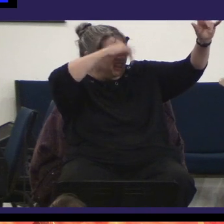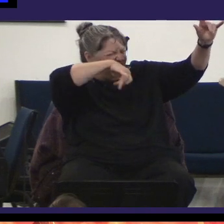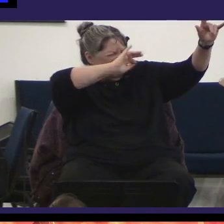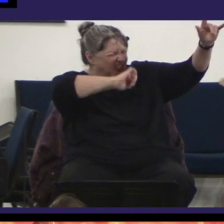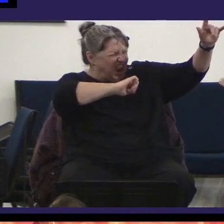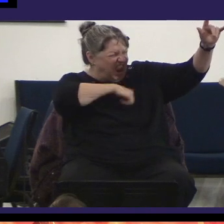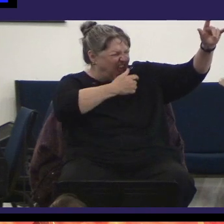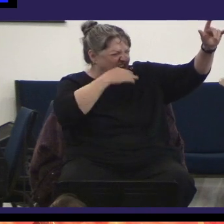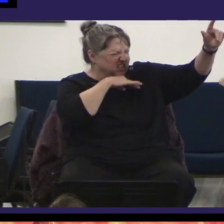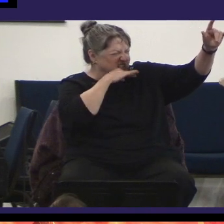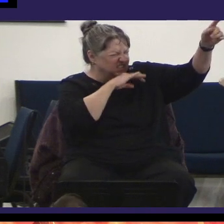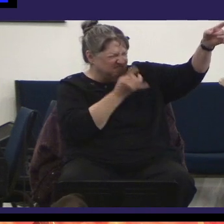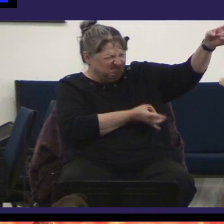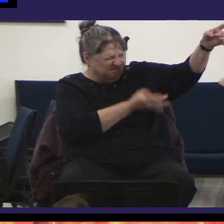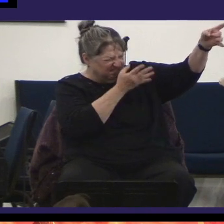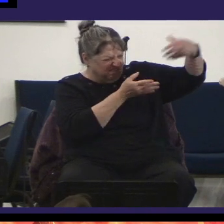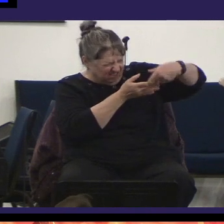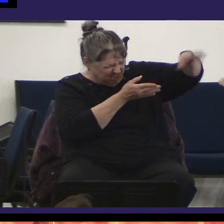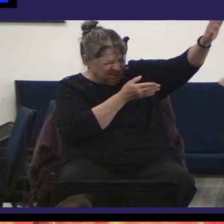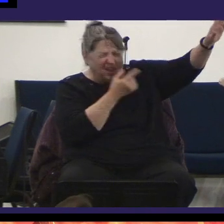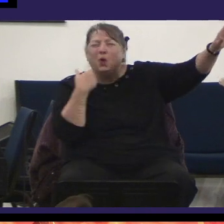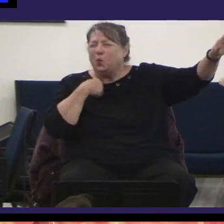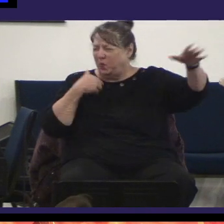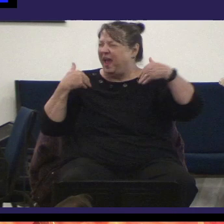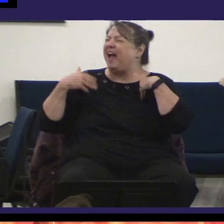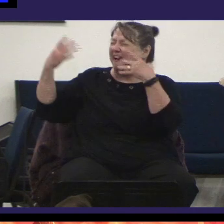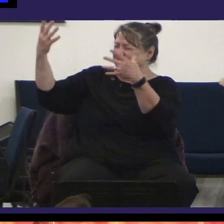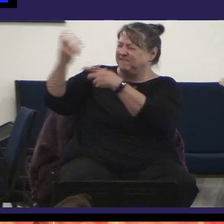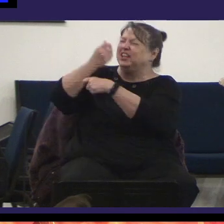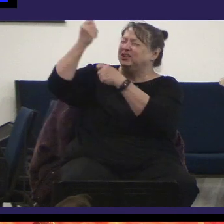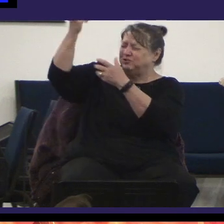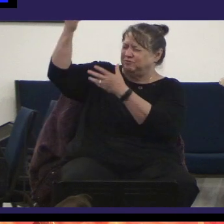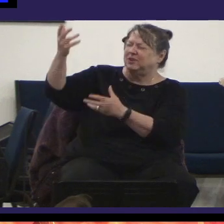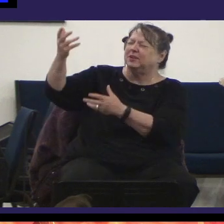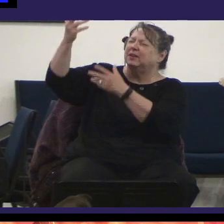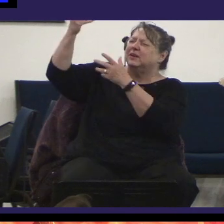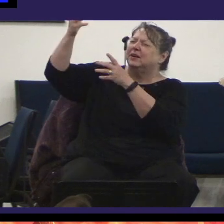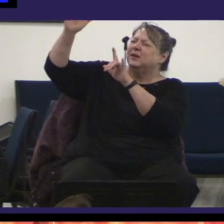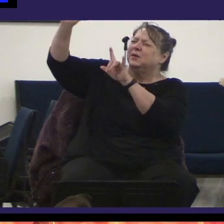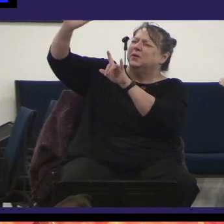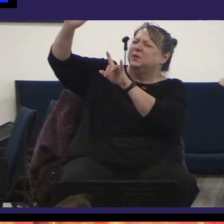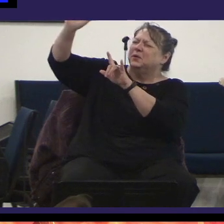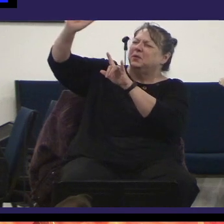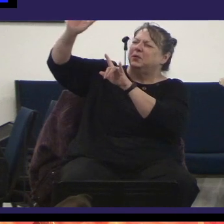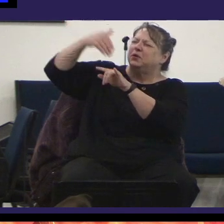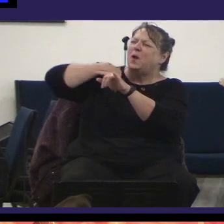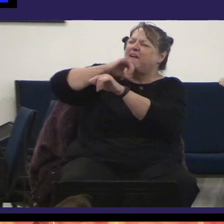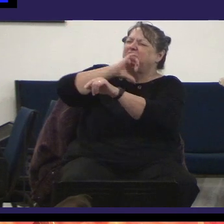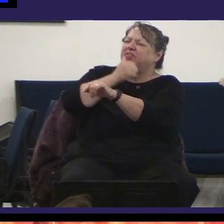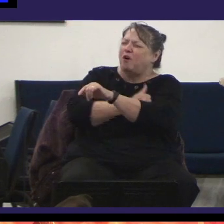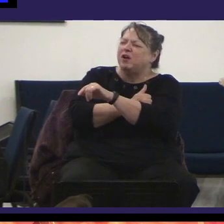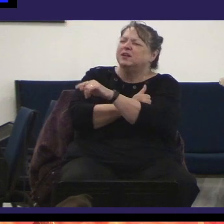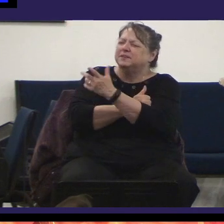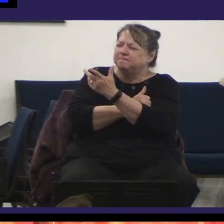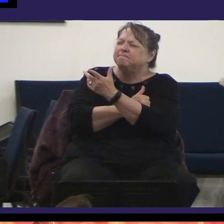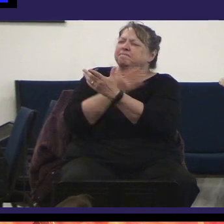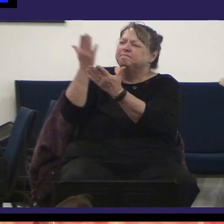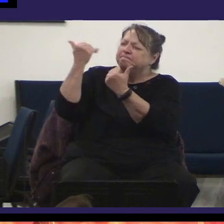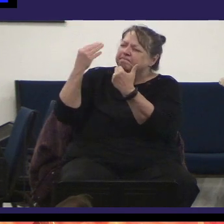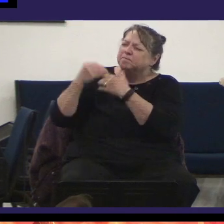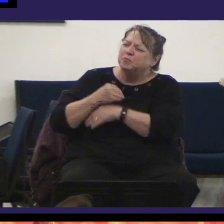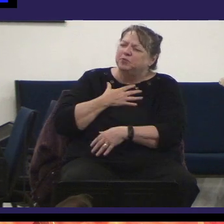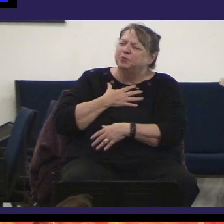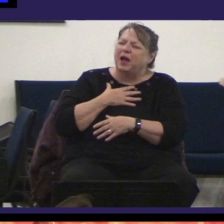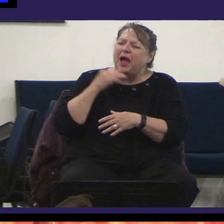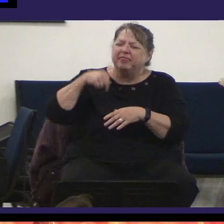we're victims when we're victors in Jesus. We declare your authority over our lives. We declare your authority over